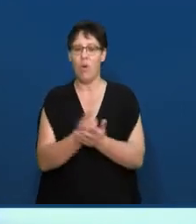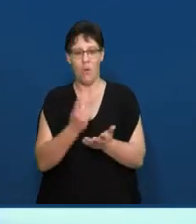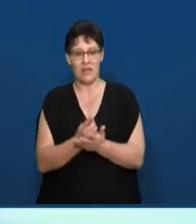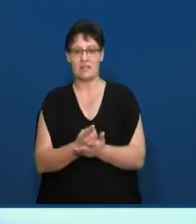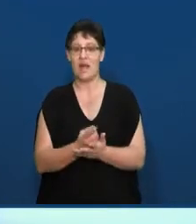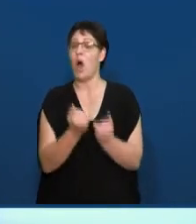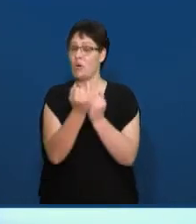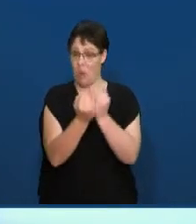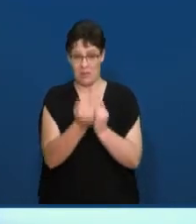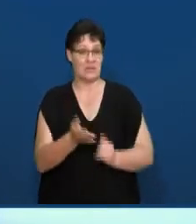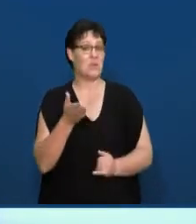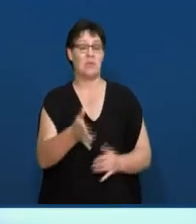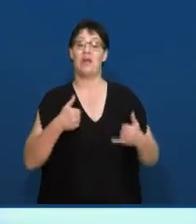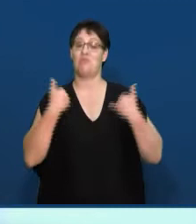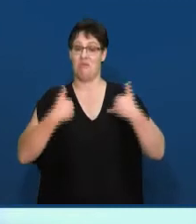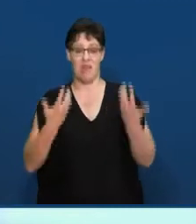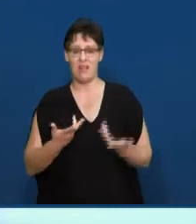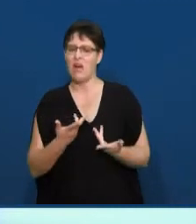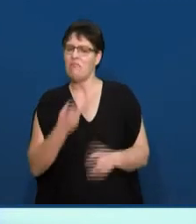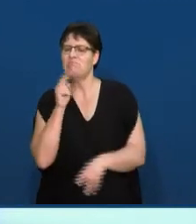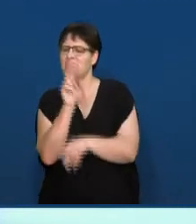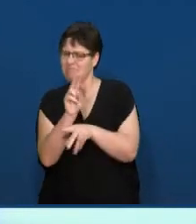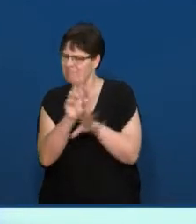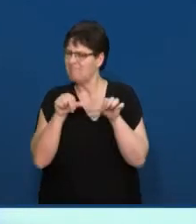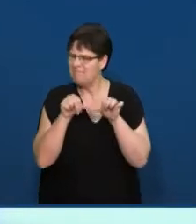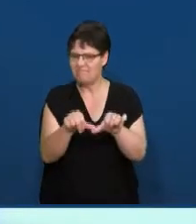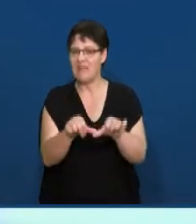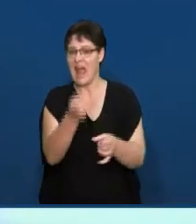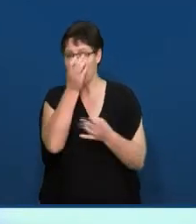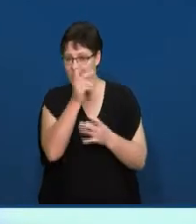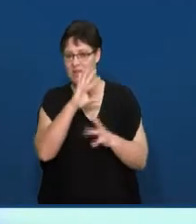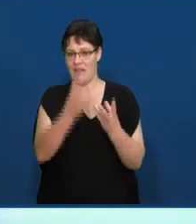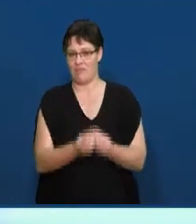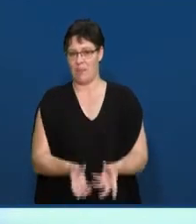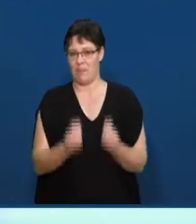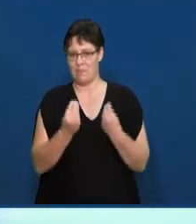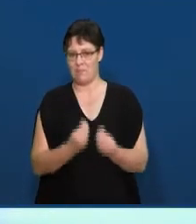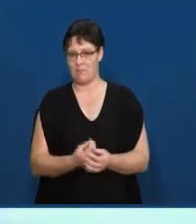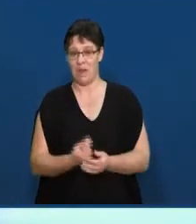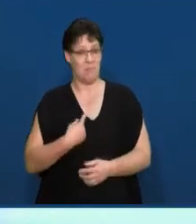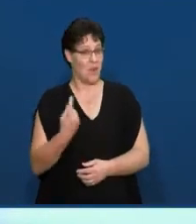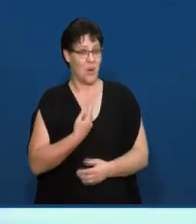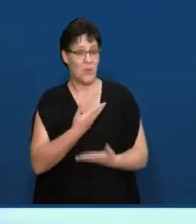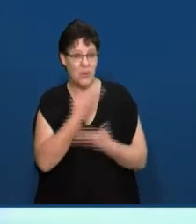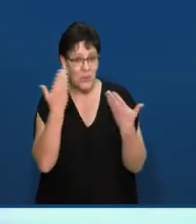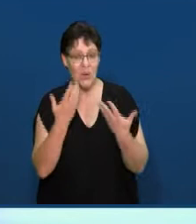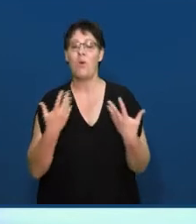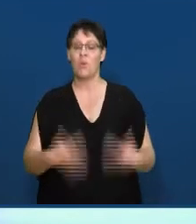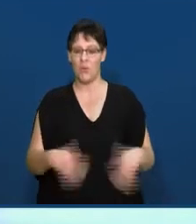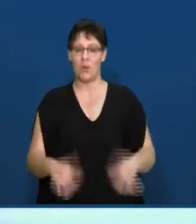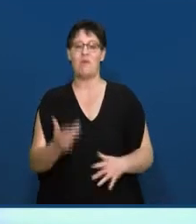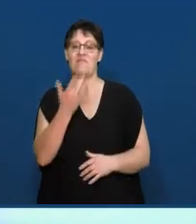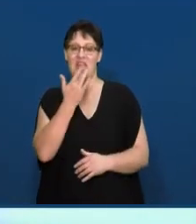got a fun competition for you, so please do stay tuned to get all of those details. I'm not alone. With me are